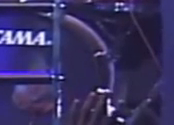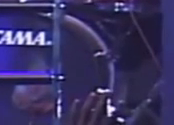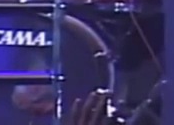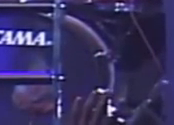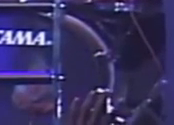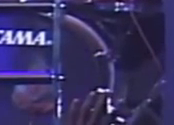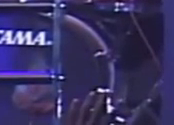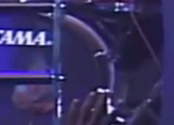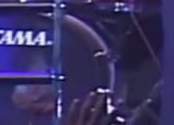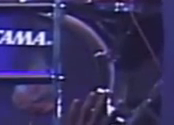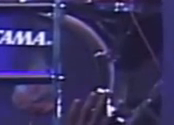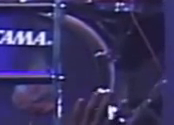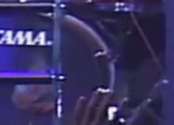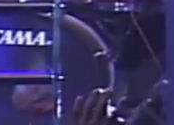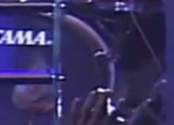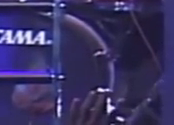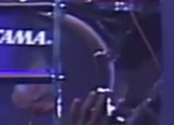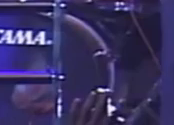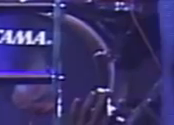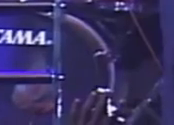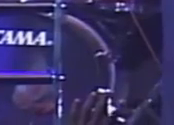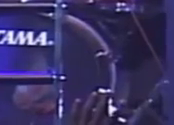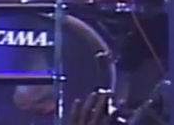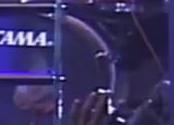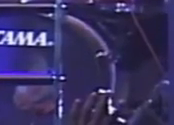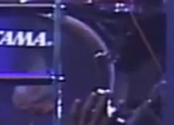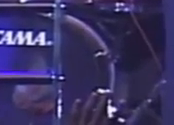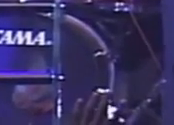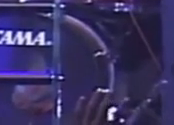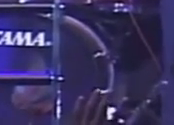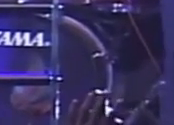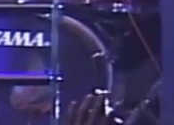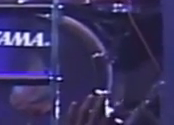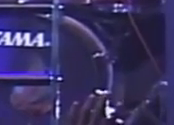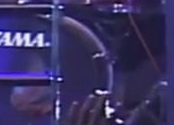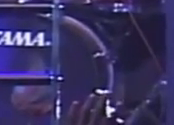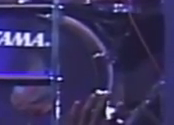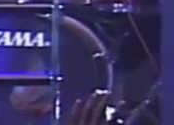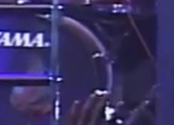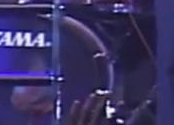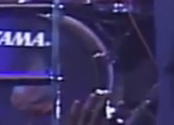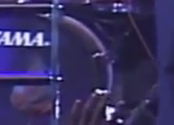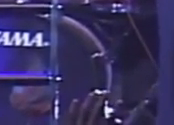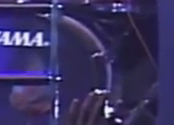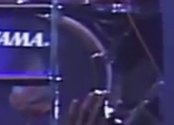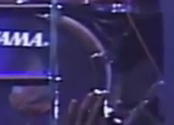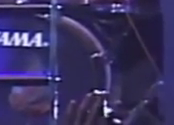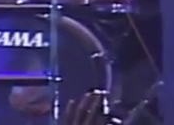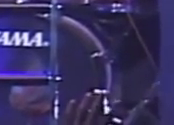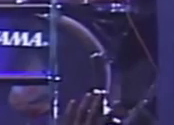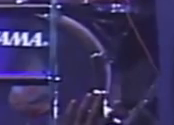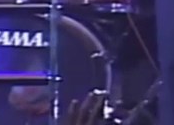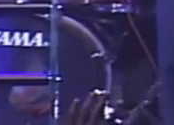for setting them free from diseases, from sin, from every trouble,